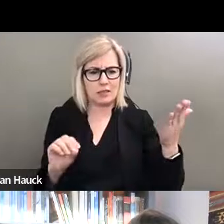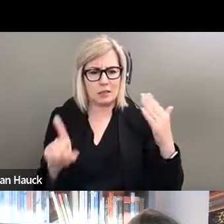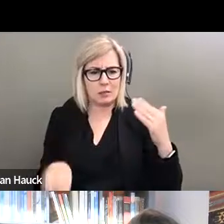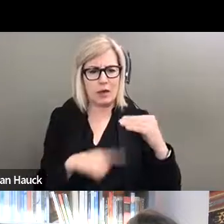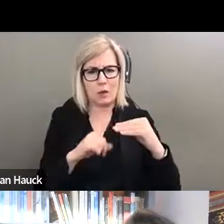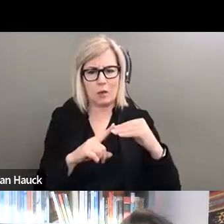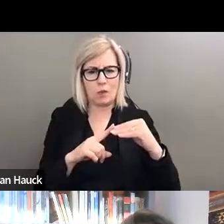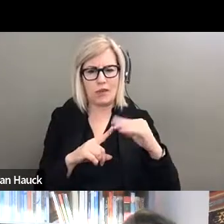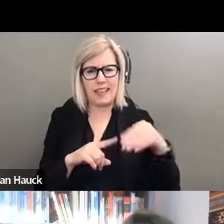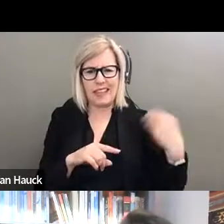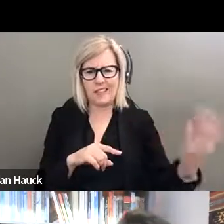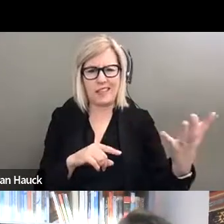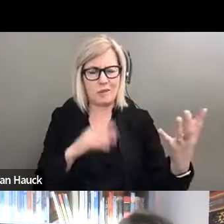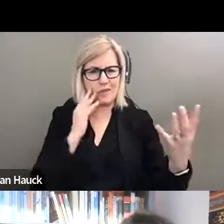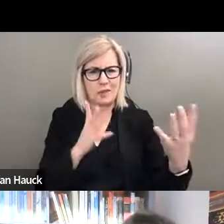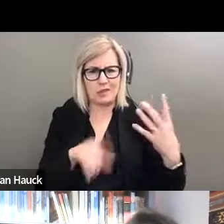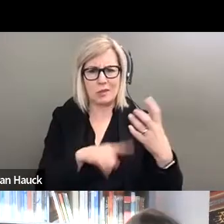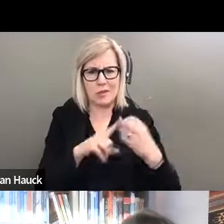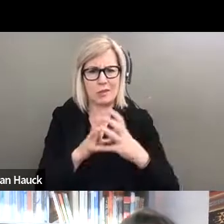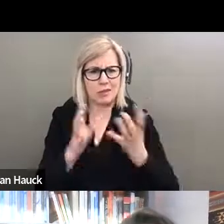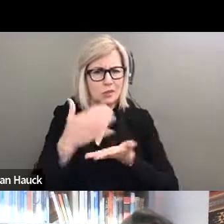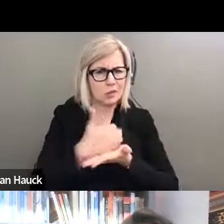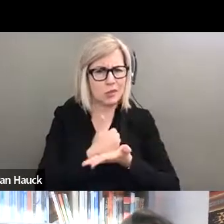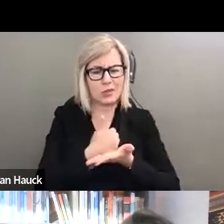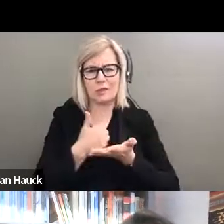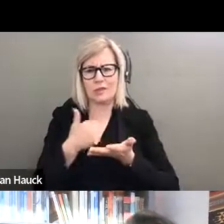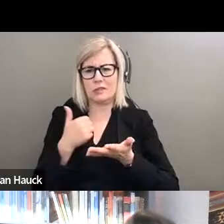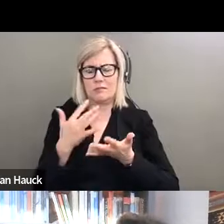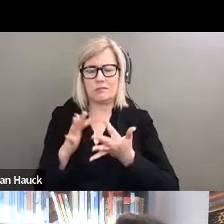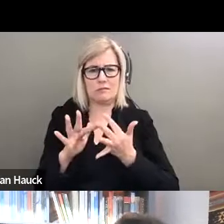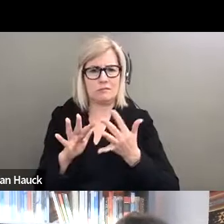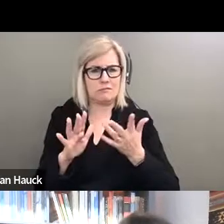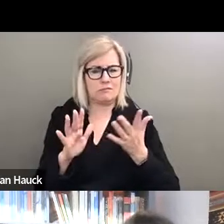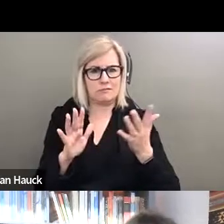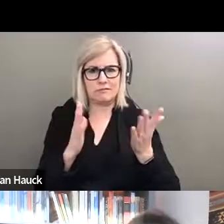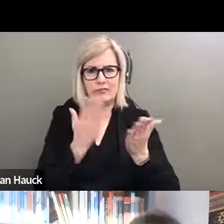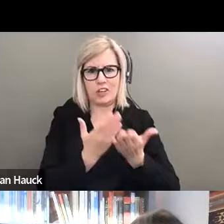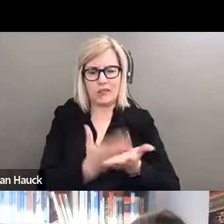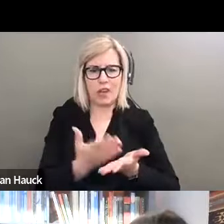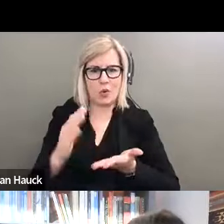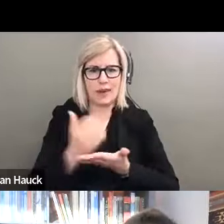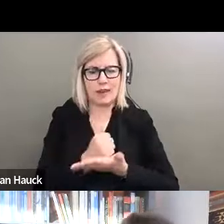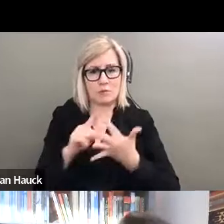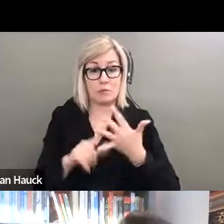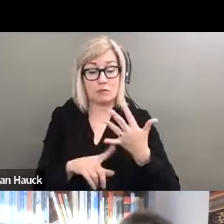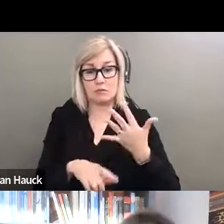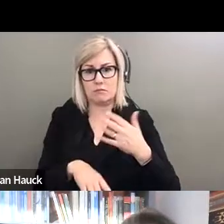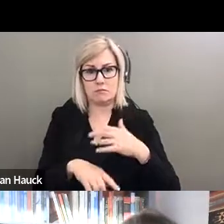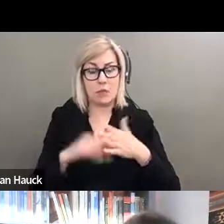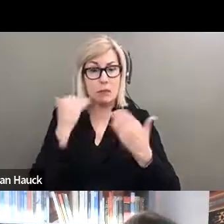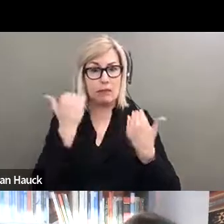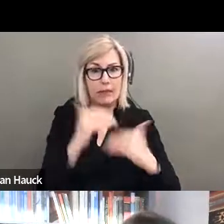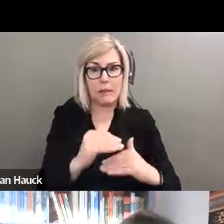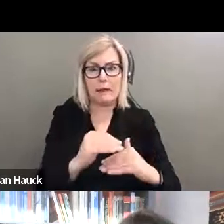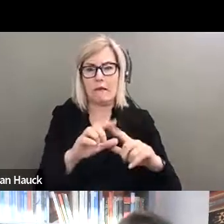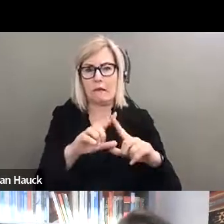about giving them information about how much you earn and verifying your income, and I think they were limiting the number of